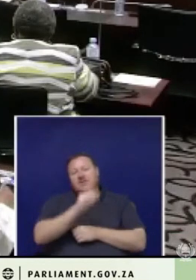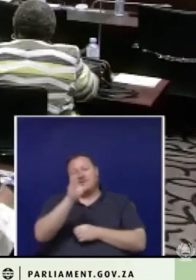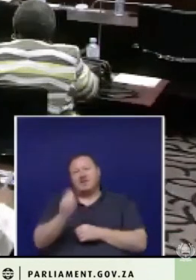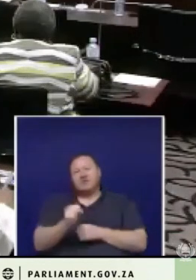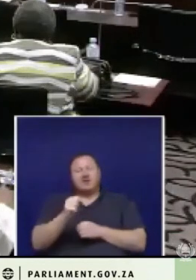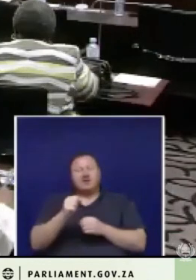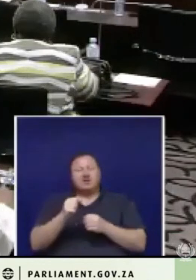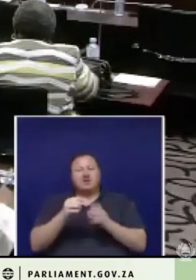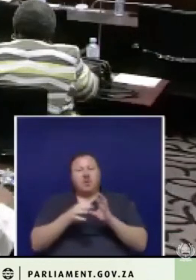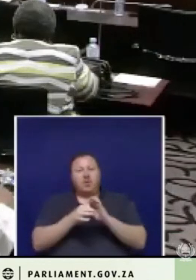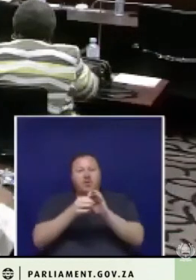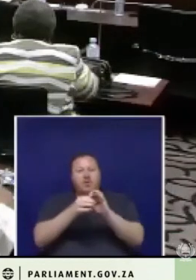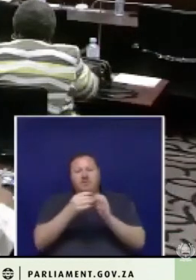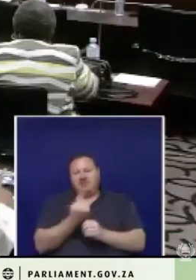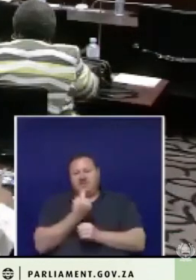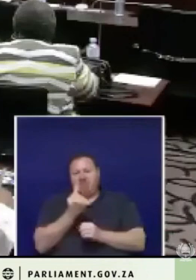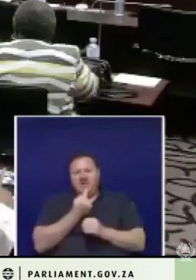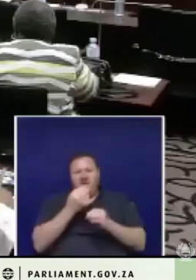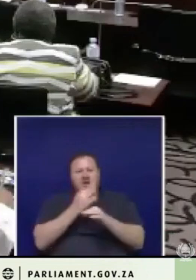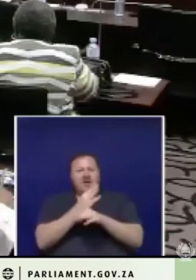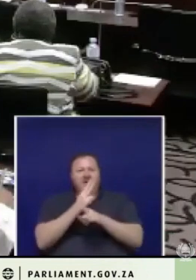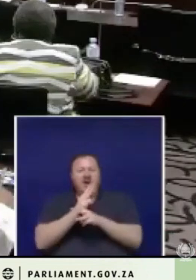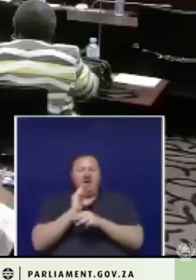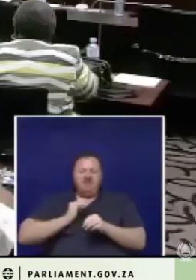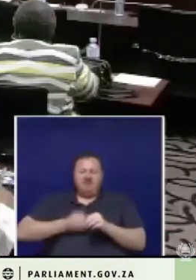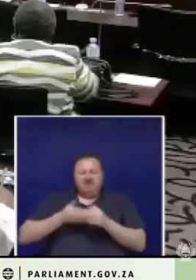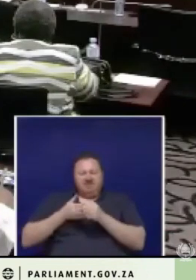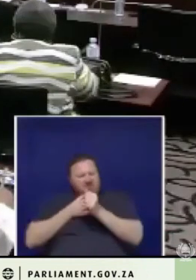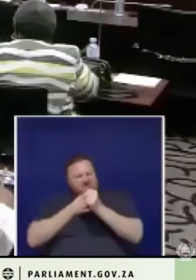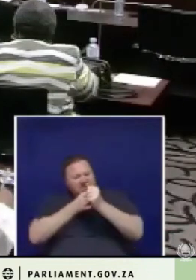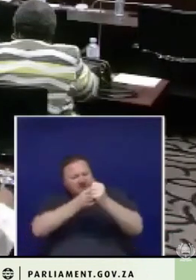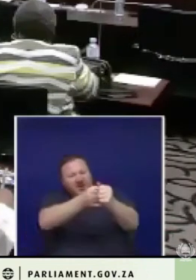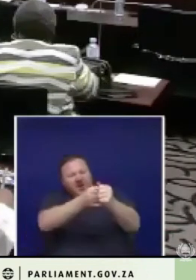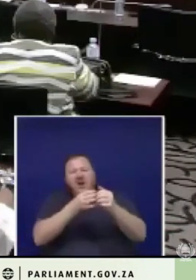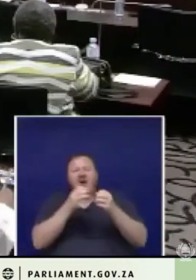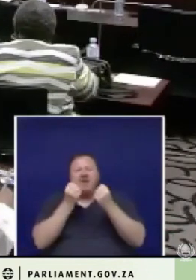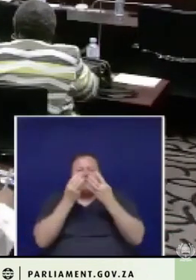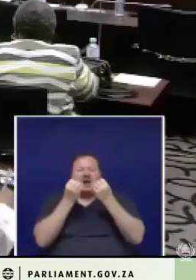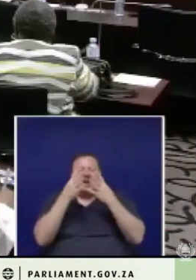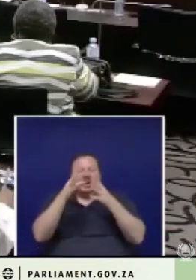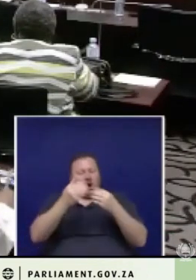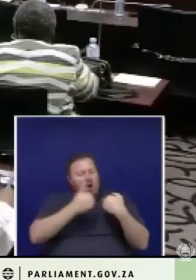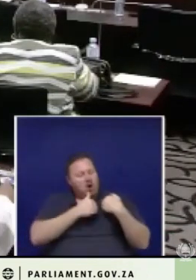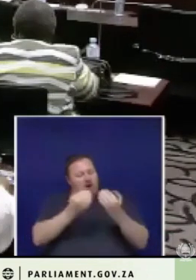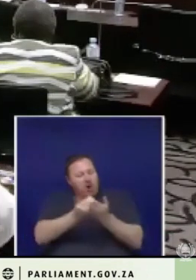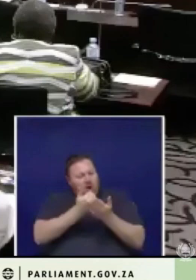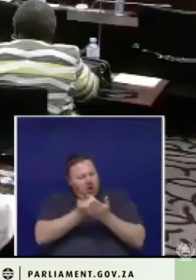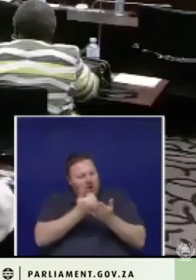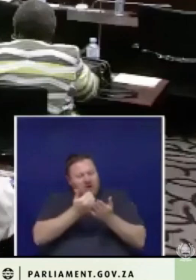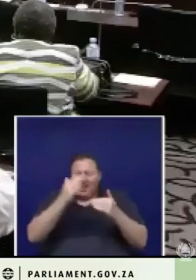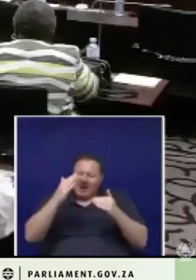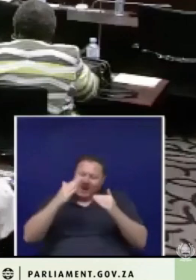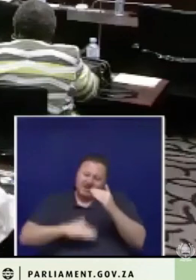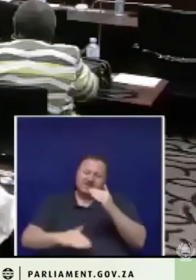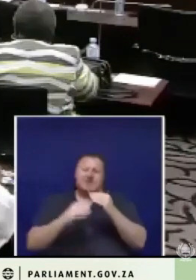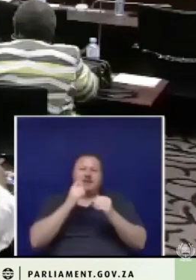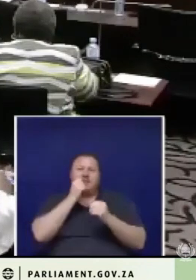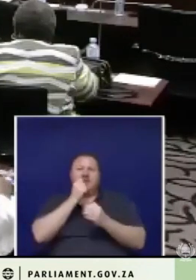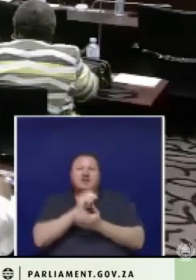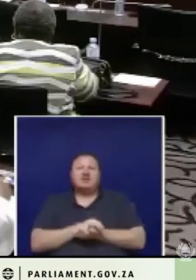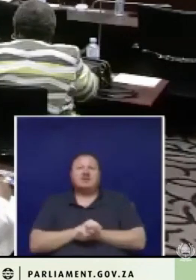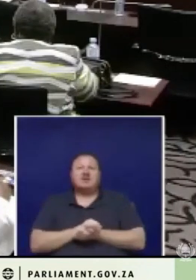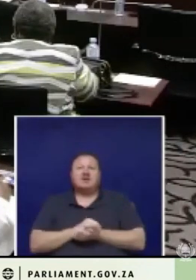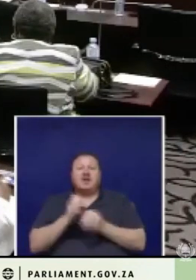parent, women-led households, many earning far less than men, education and salary